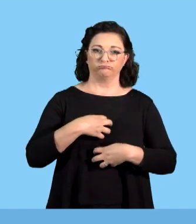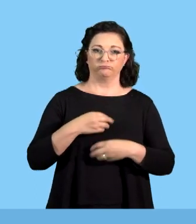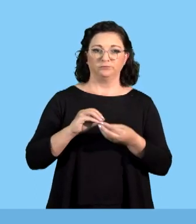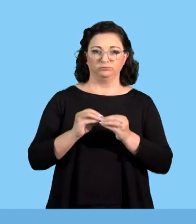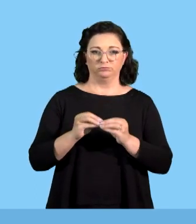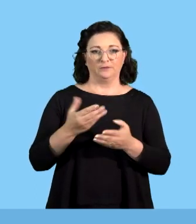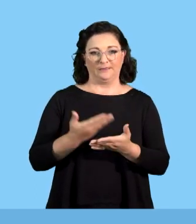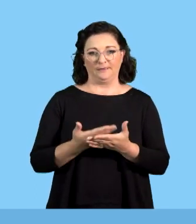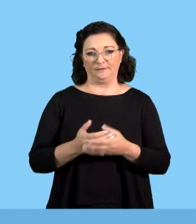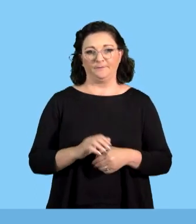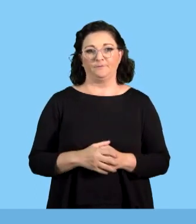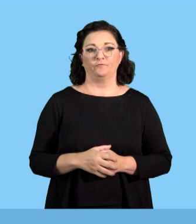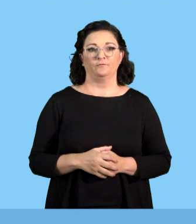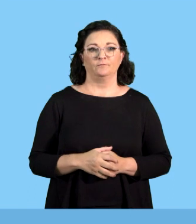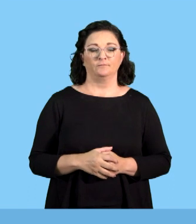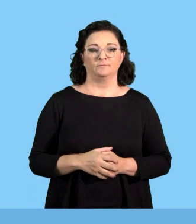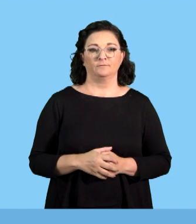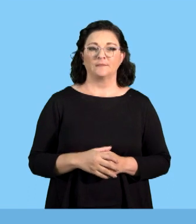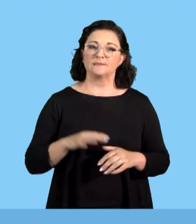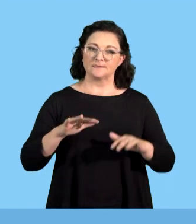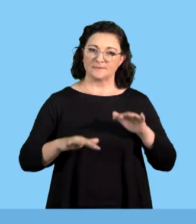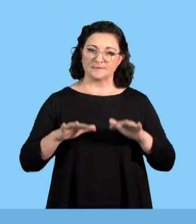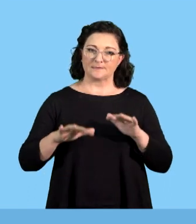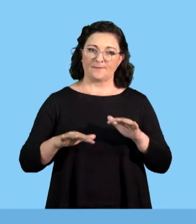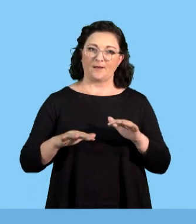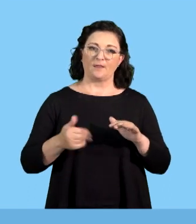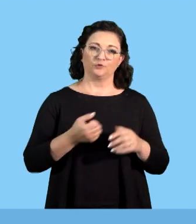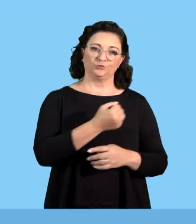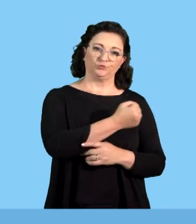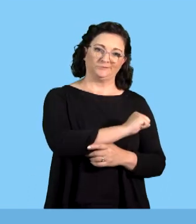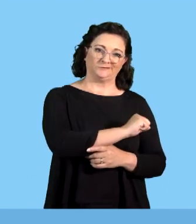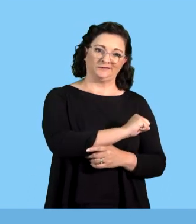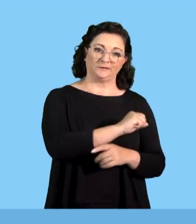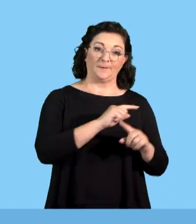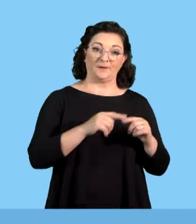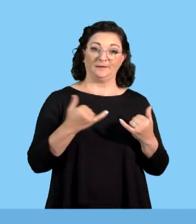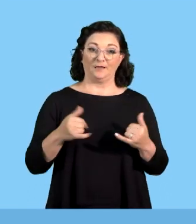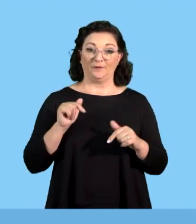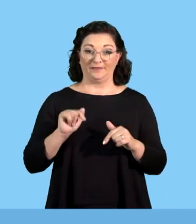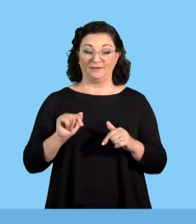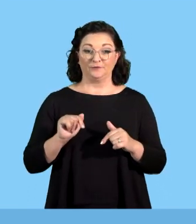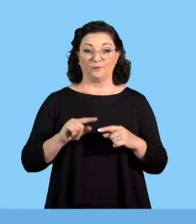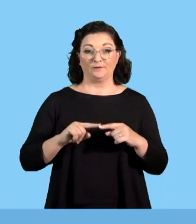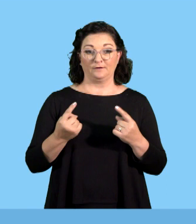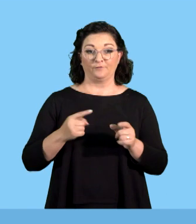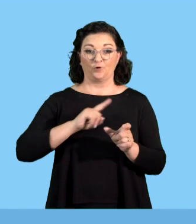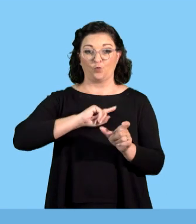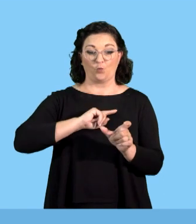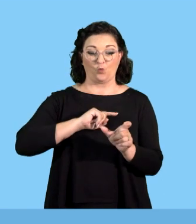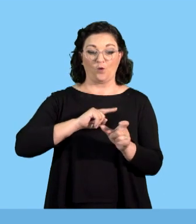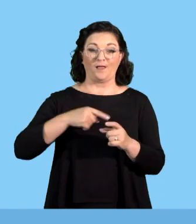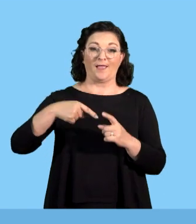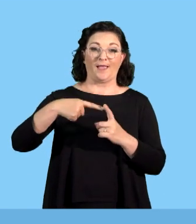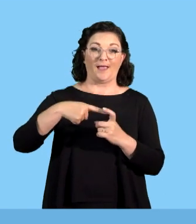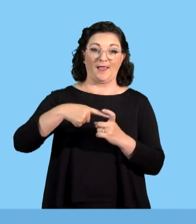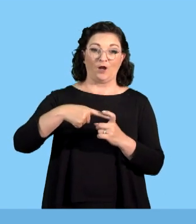the resistance that we want. So the symbol is similar to the one that we had initially, but the main difference is that on this one, there is going to